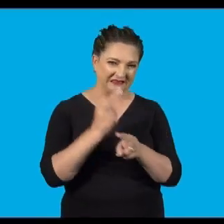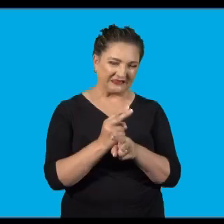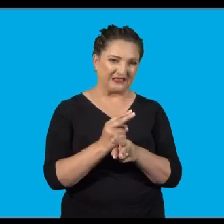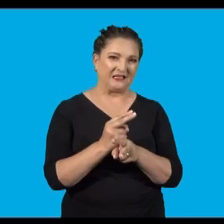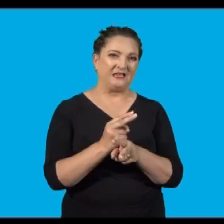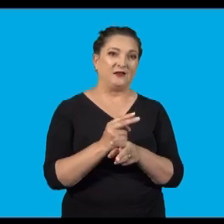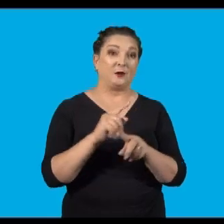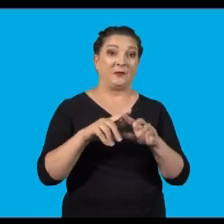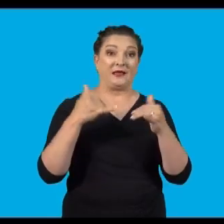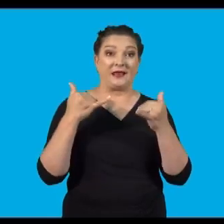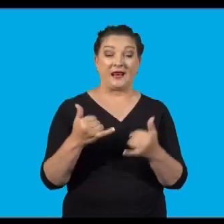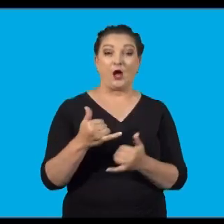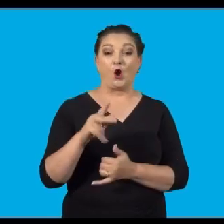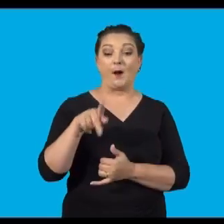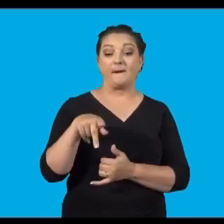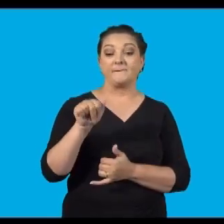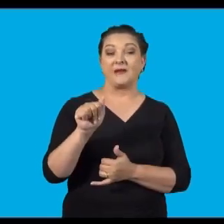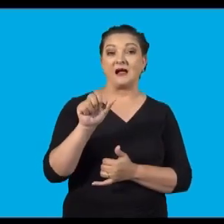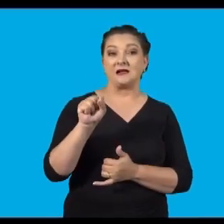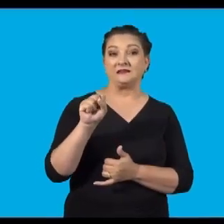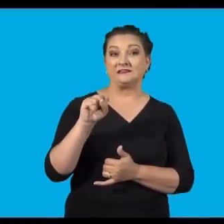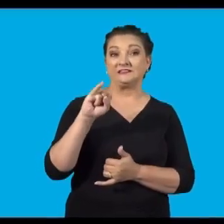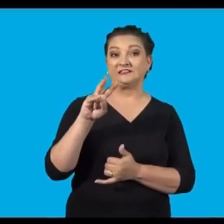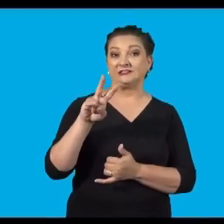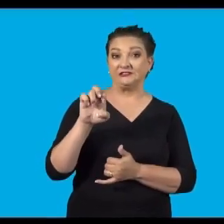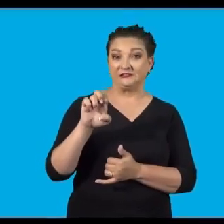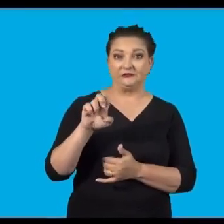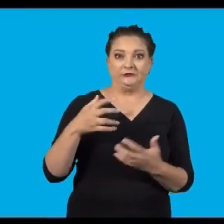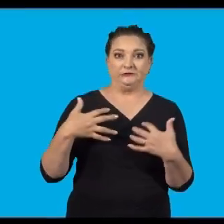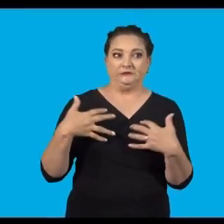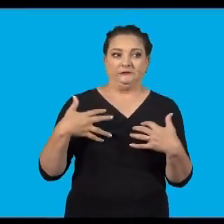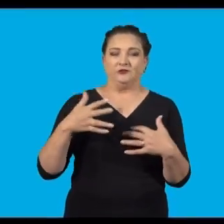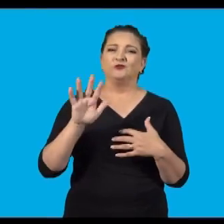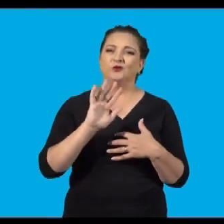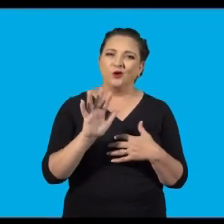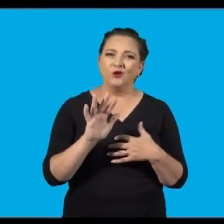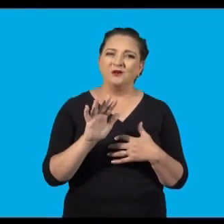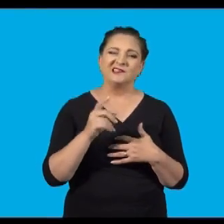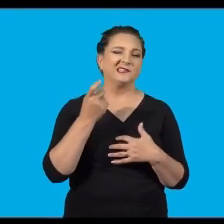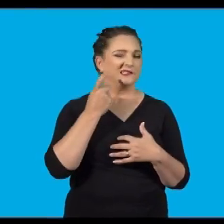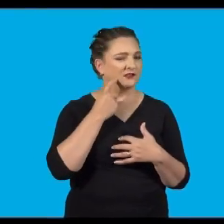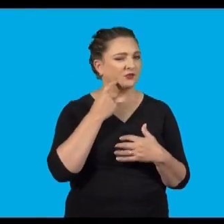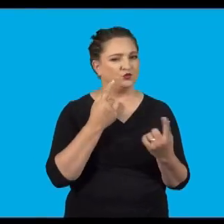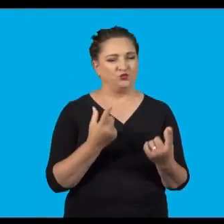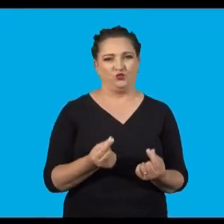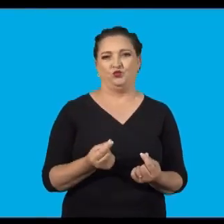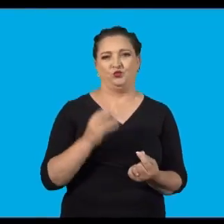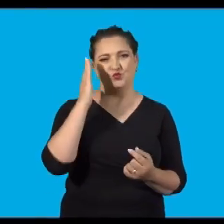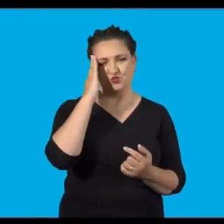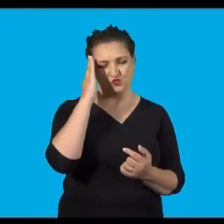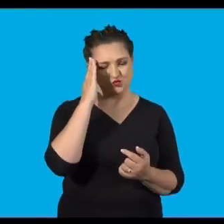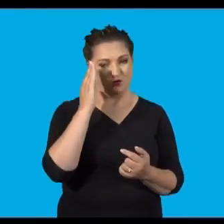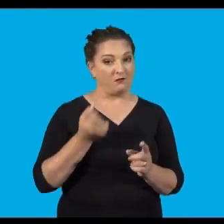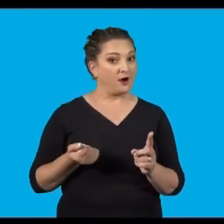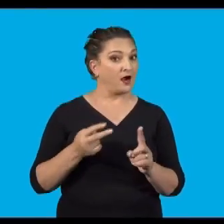the passive voice. Now, there we go. Don't be throwing the babies out with the bathwater. All right, it is easy to do if